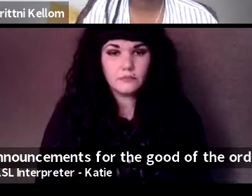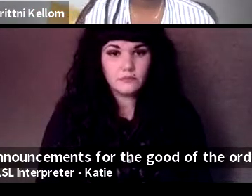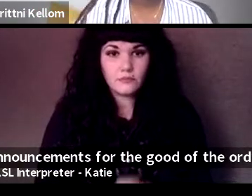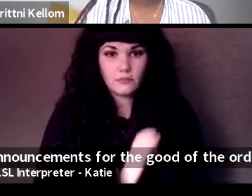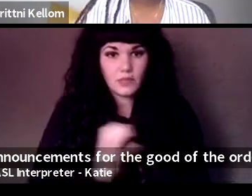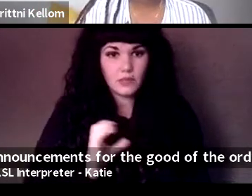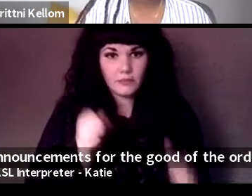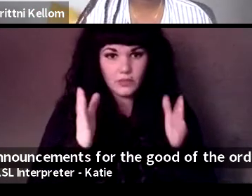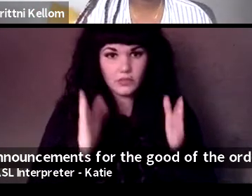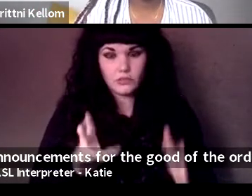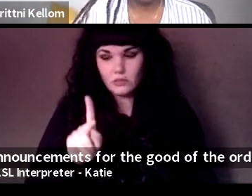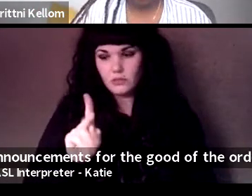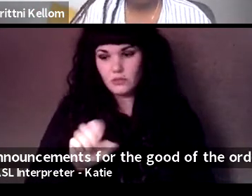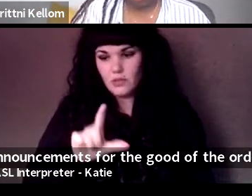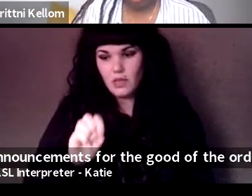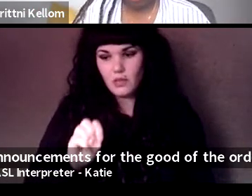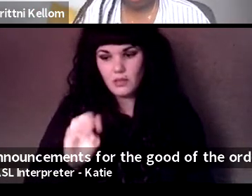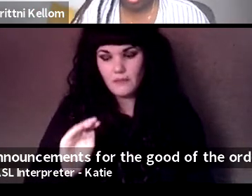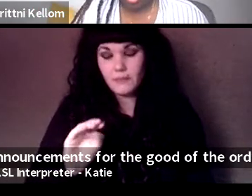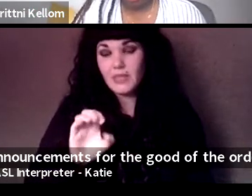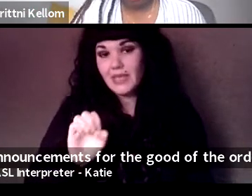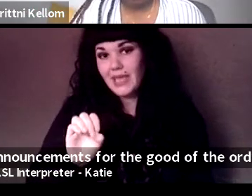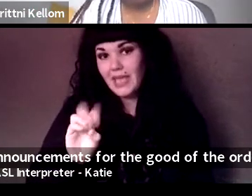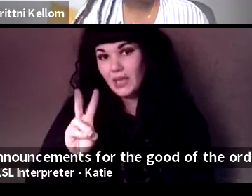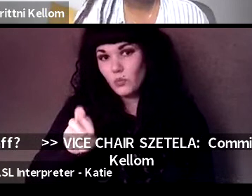Commissioner Kellum, Edward Woods has his hand raised.